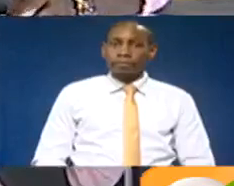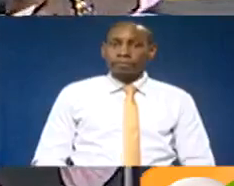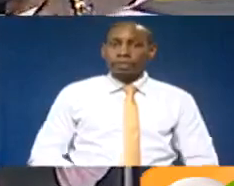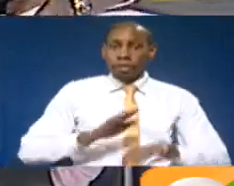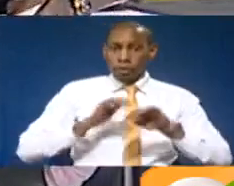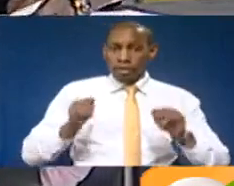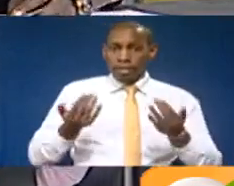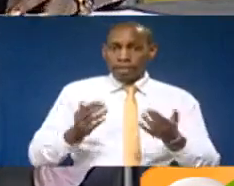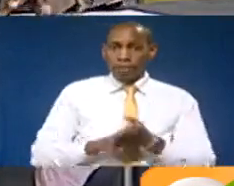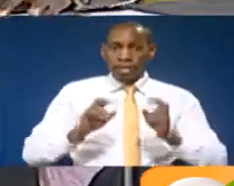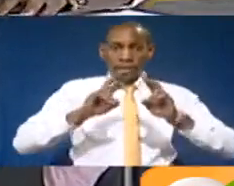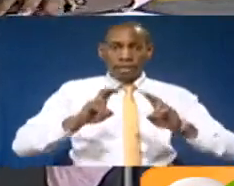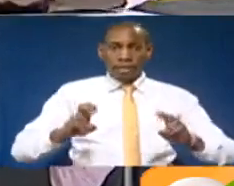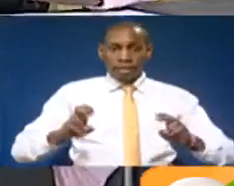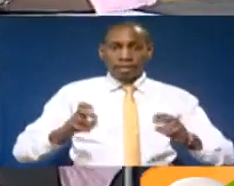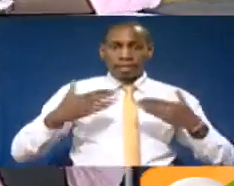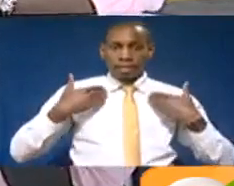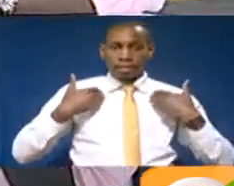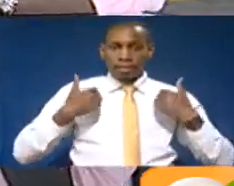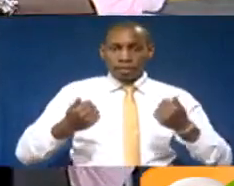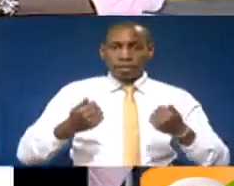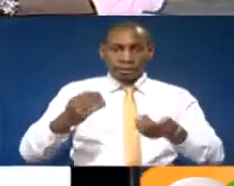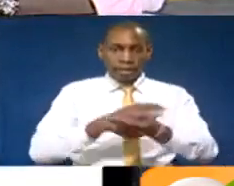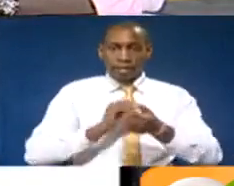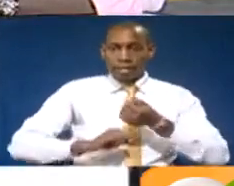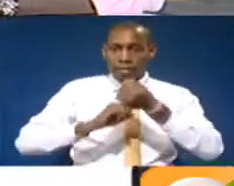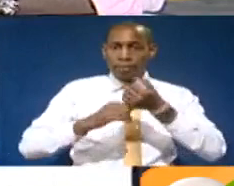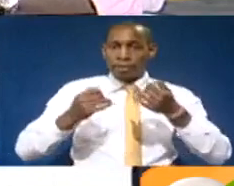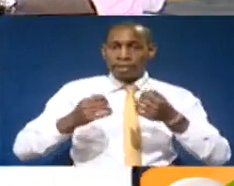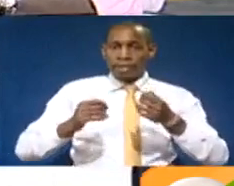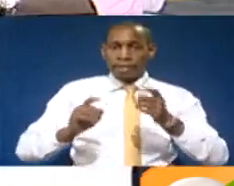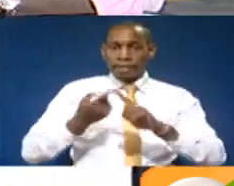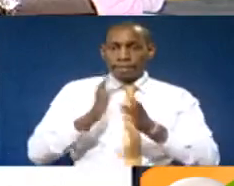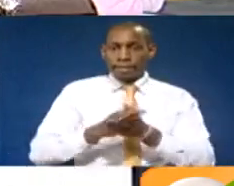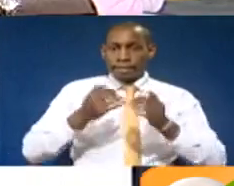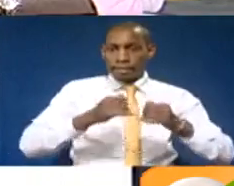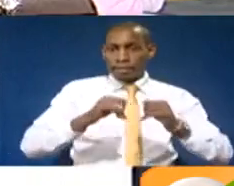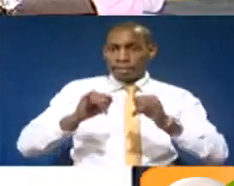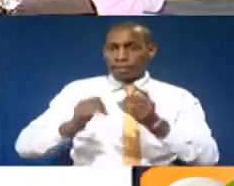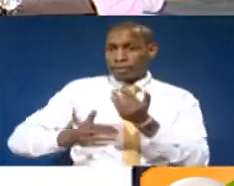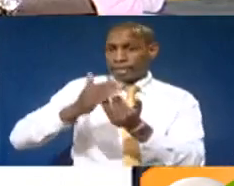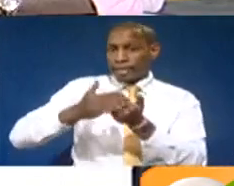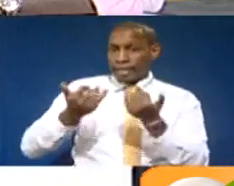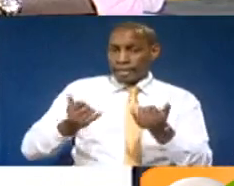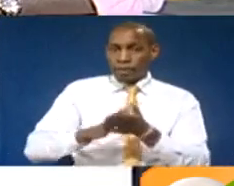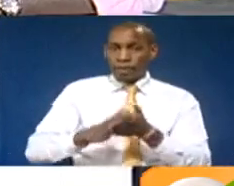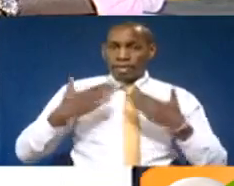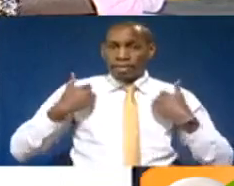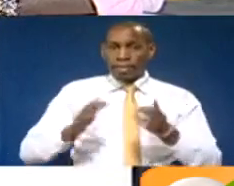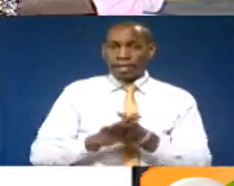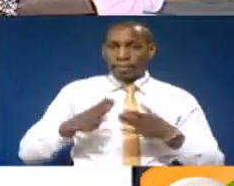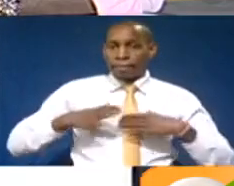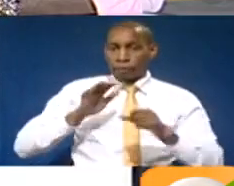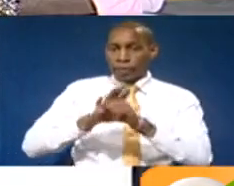And now to some good news. So the search for a cure for cancer has been boosted with the successful small-scale trial of treatment that has cured a dozen